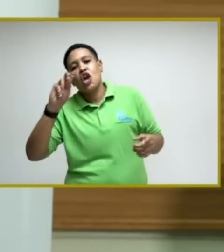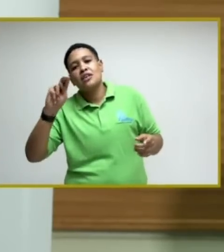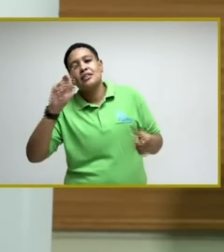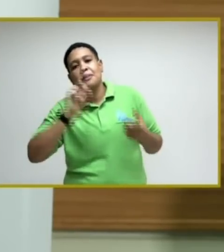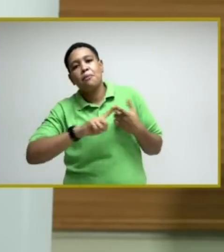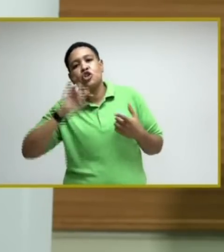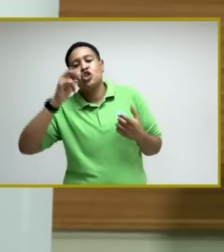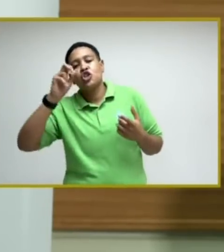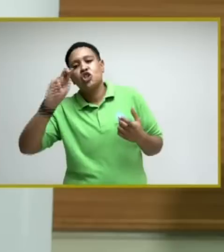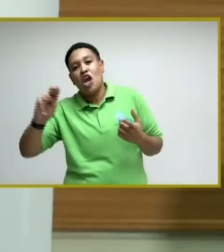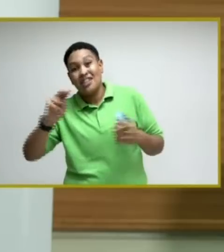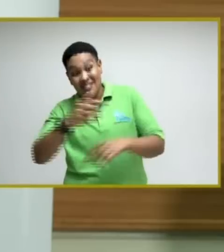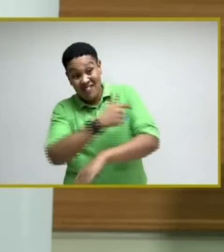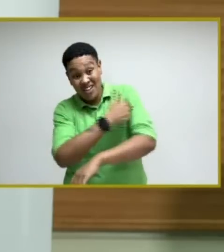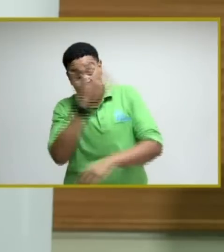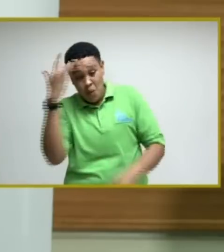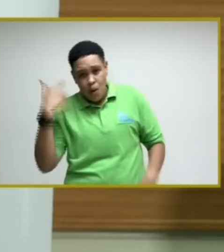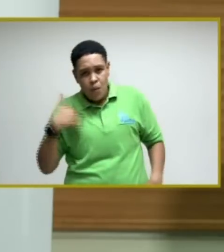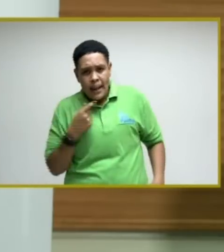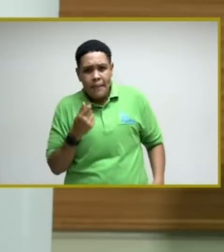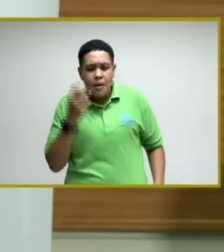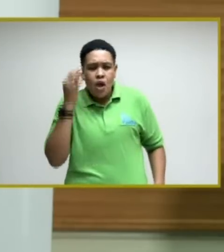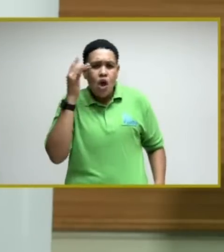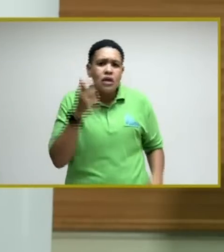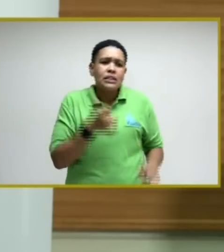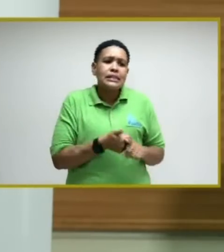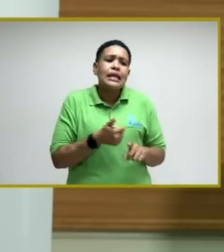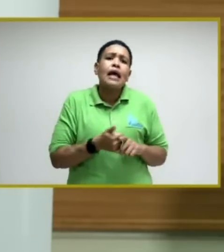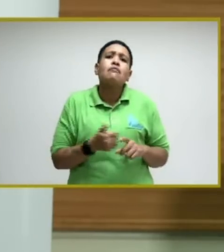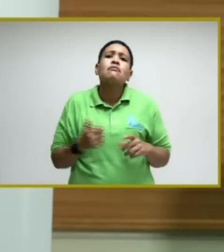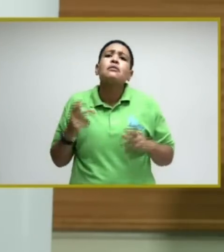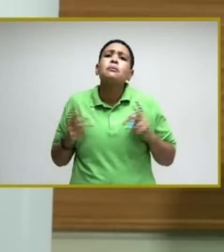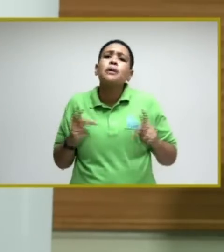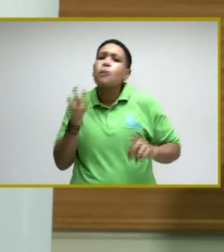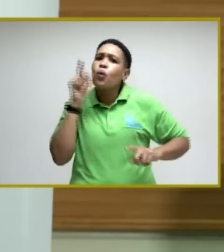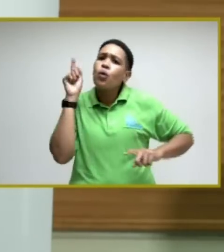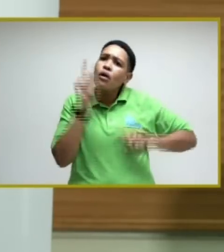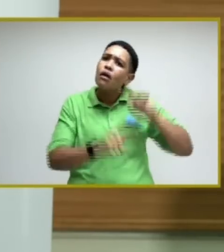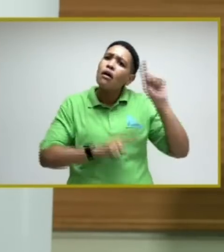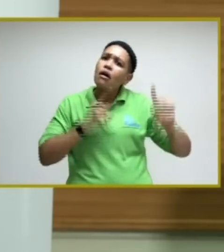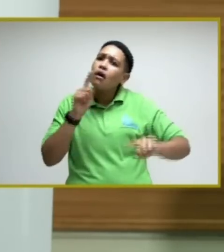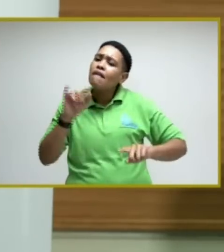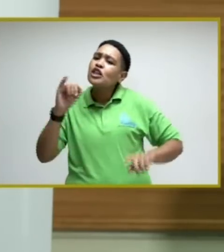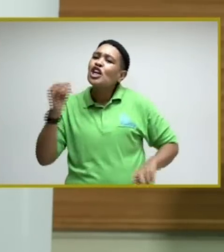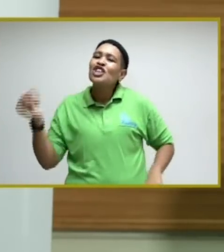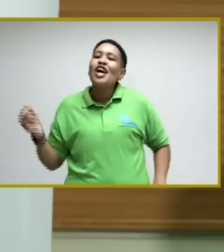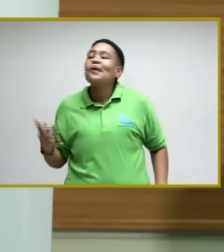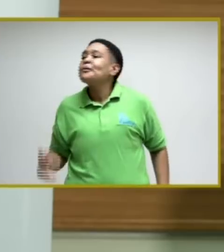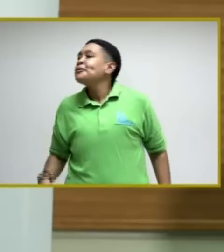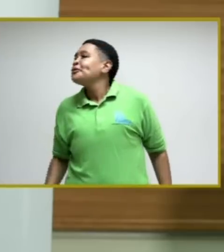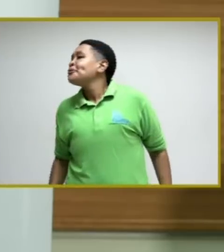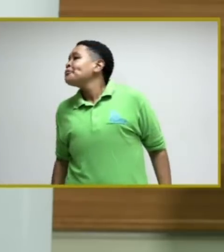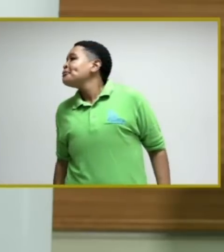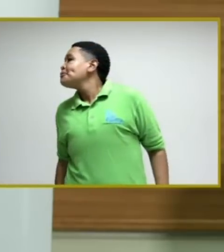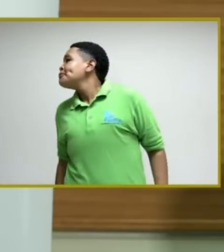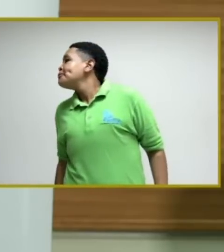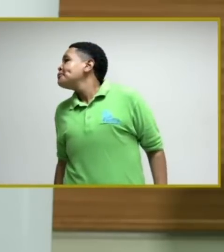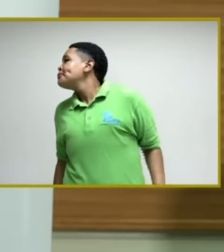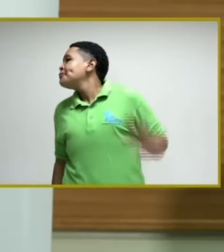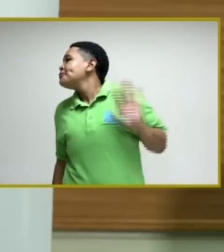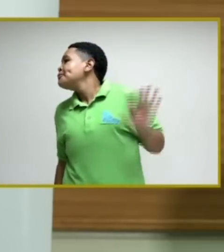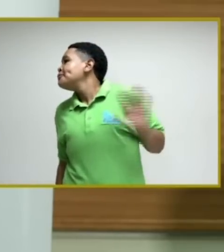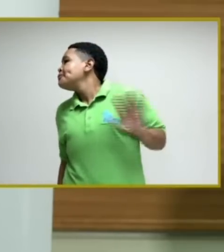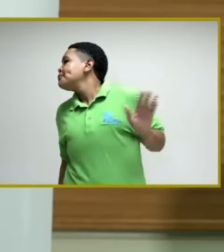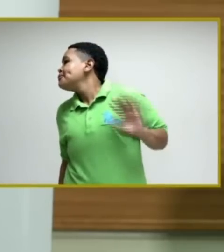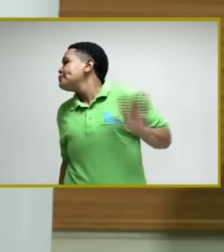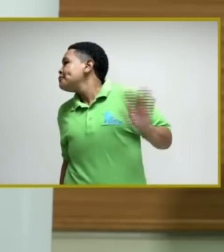because we are a little concerned that the take-up of Johnson & Johnson is not as brisk as we would like.